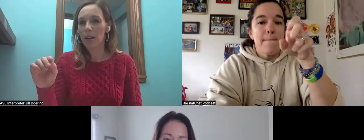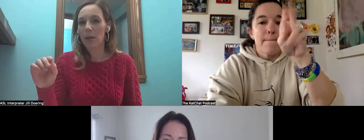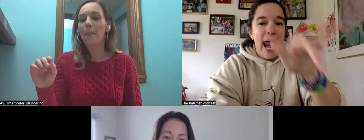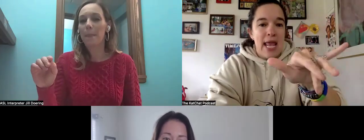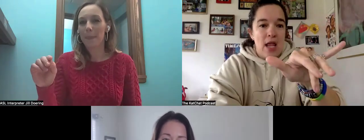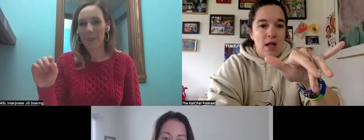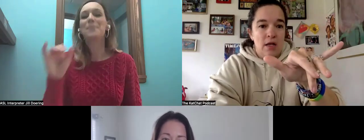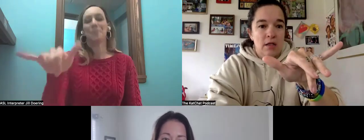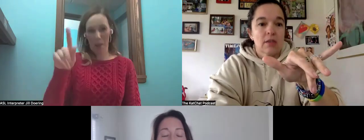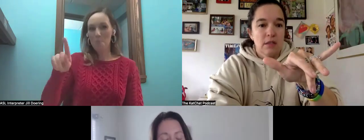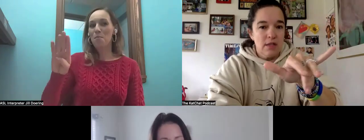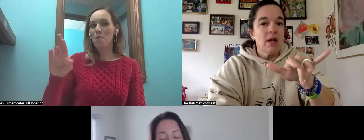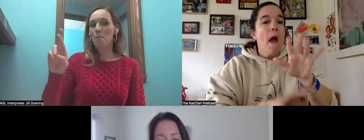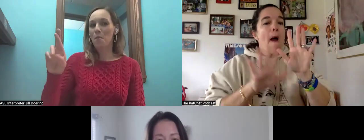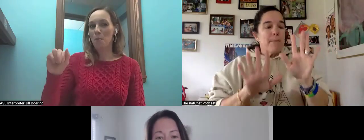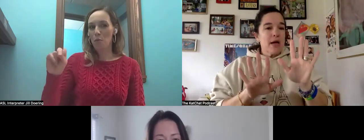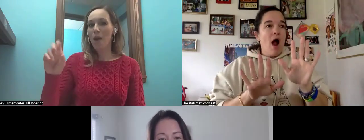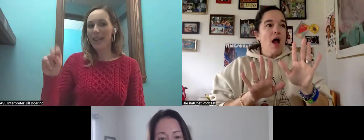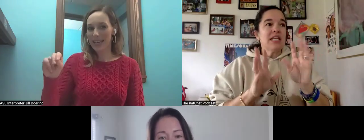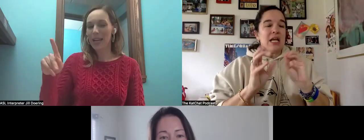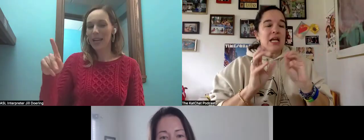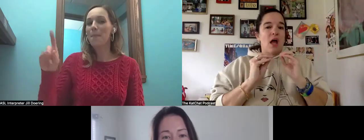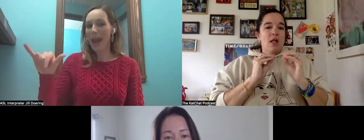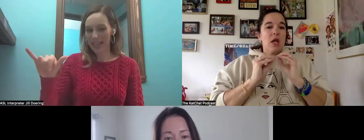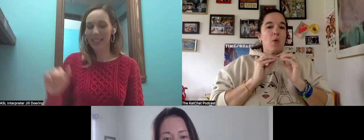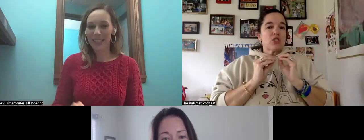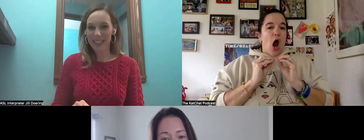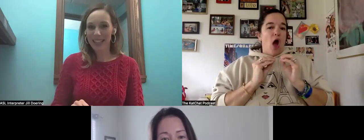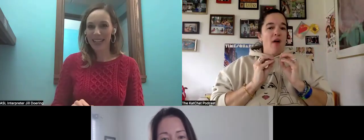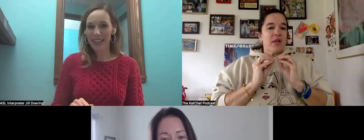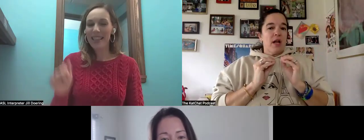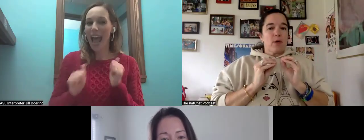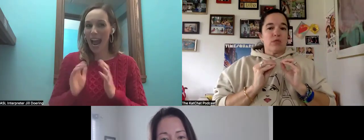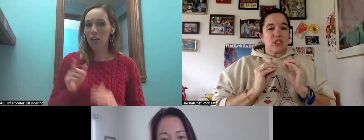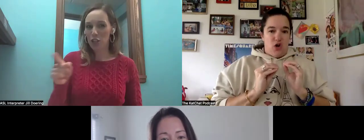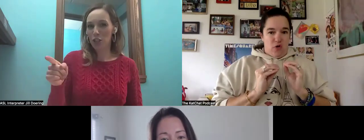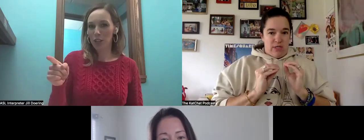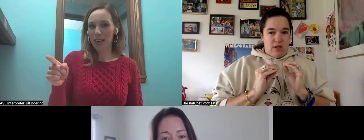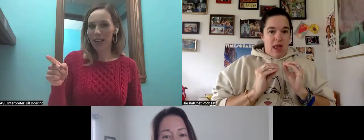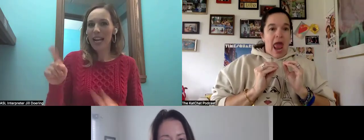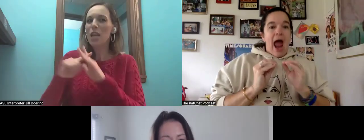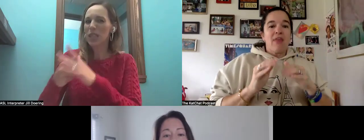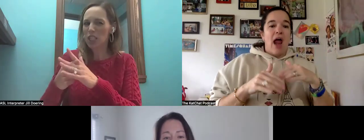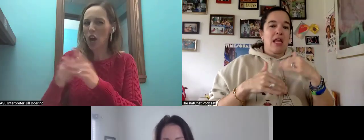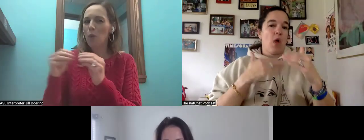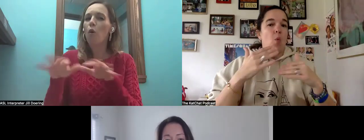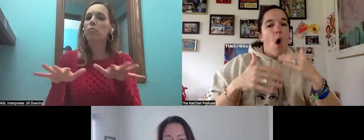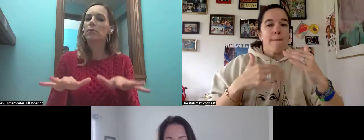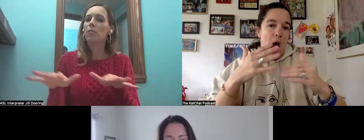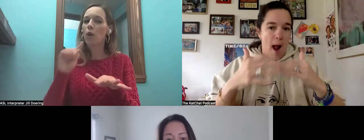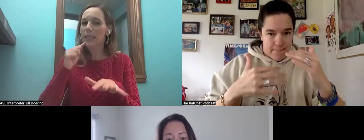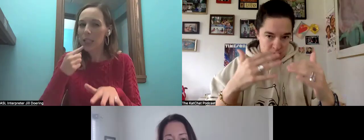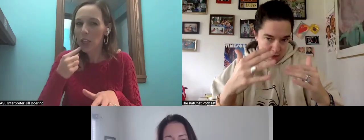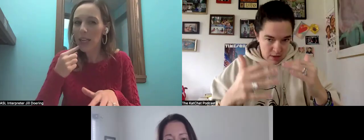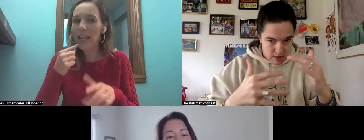Brandon Penny. yep. Okay. And he was down off a little bit reserved. And Hmm. then he would